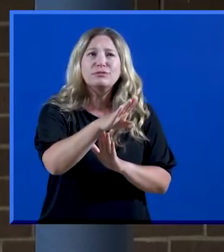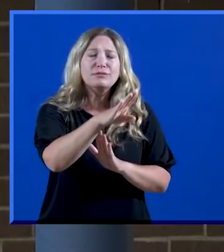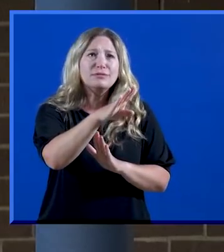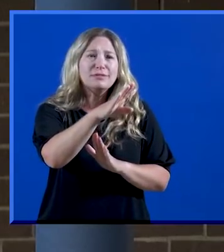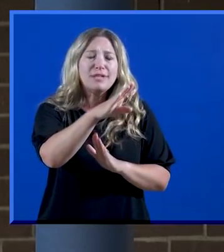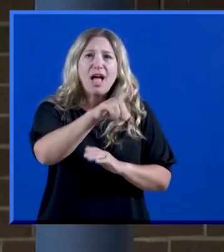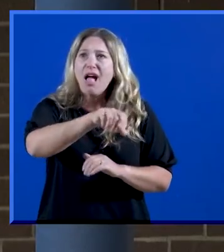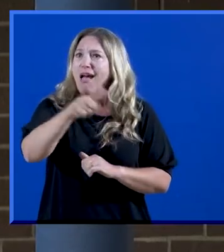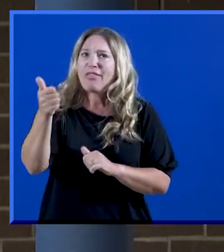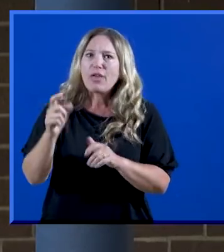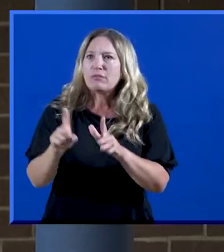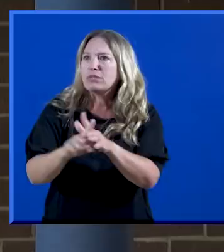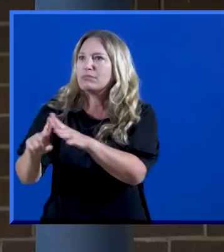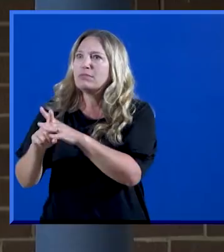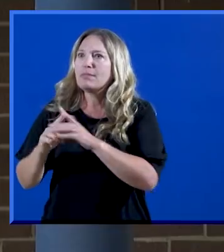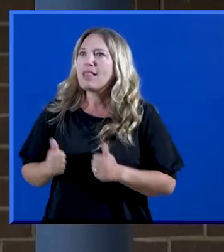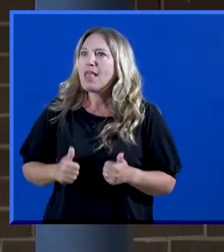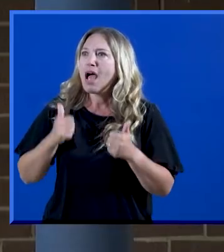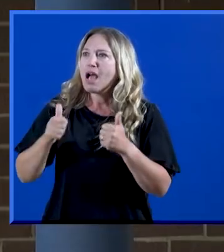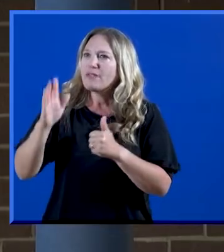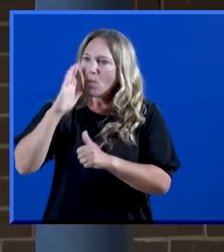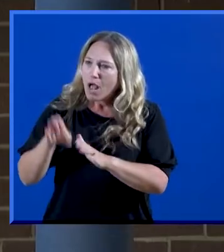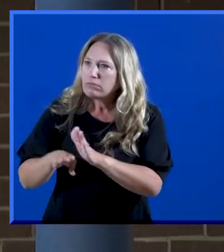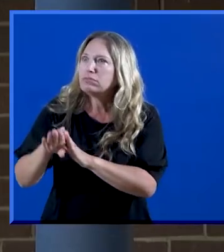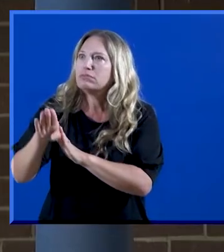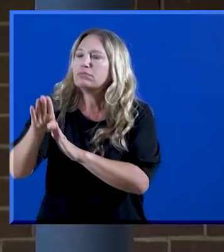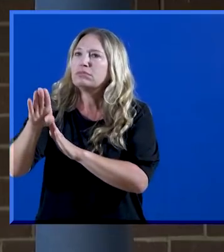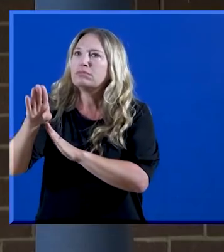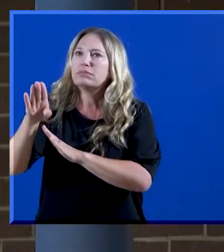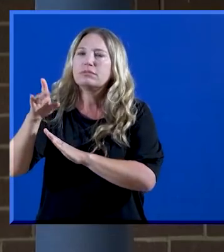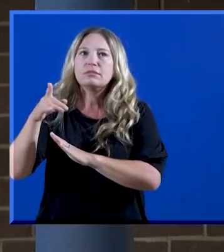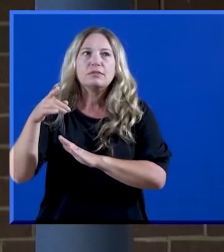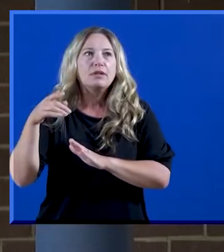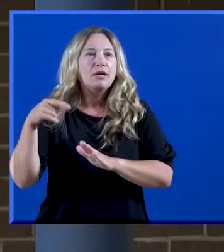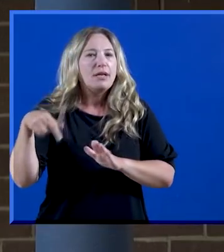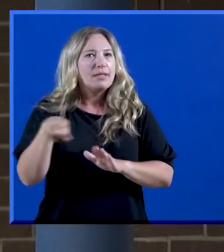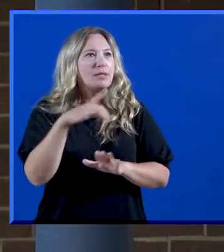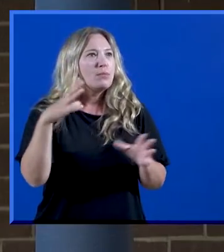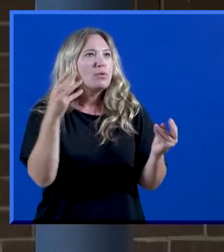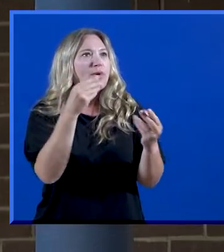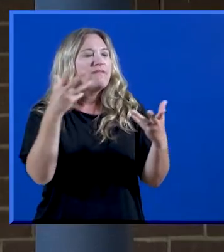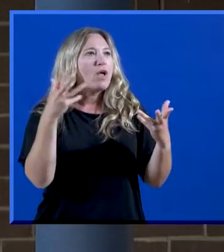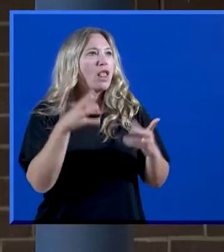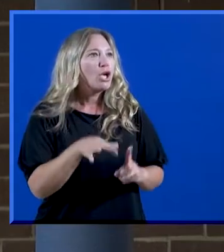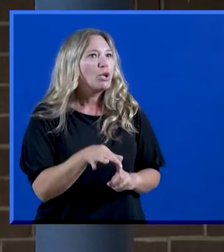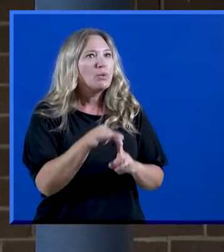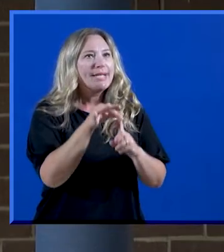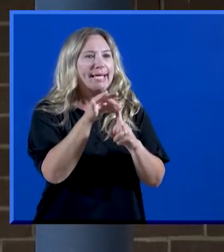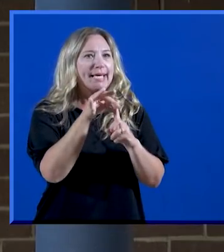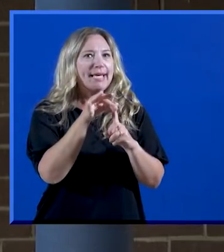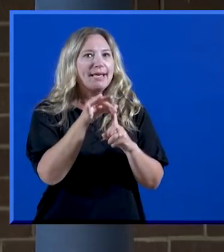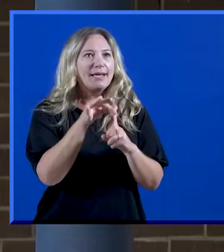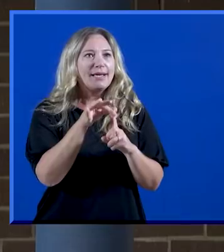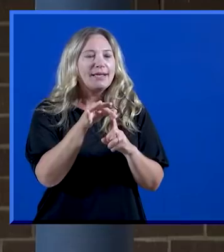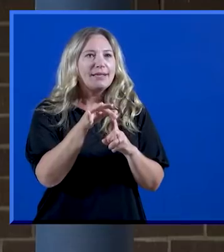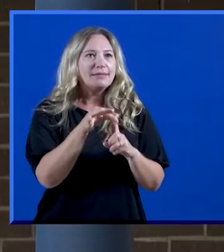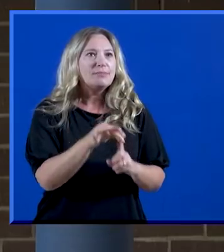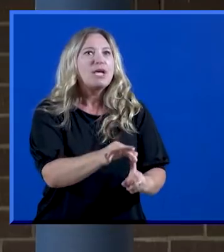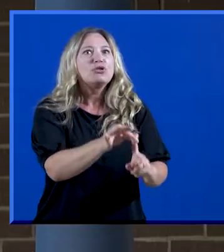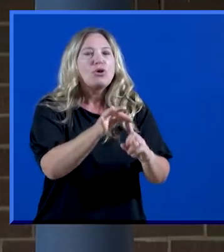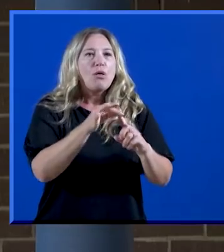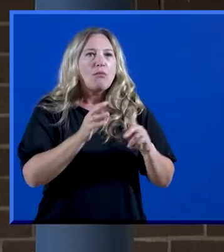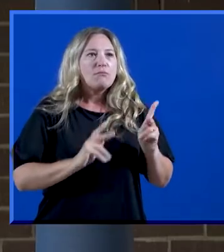this transition and other ones throughout your life and take your place as beautiful, unique,